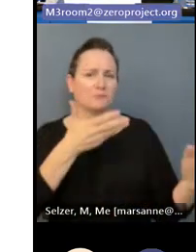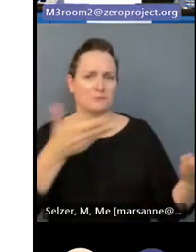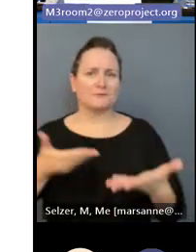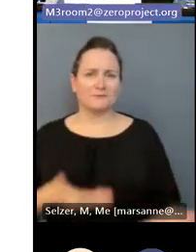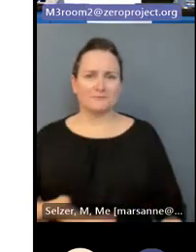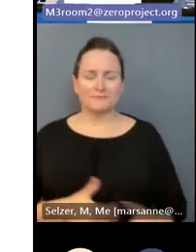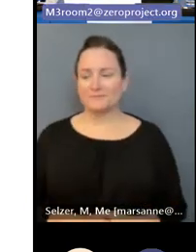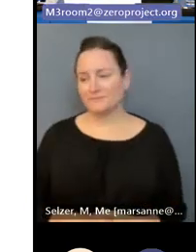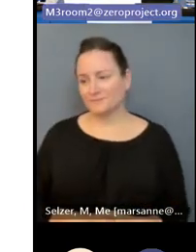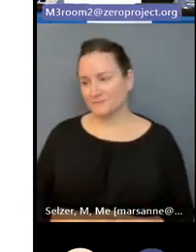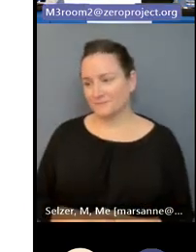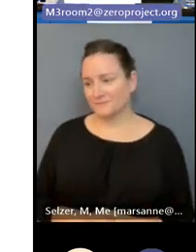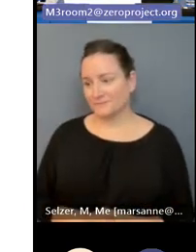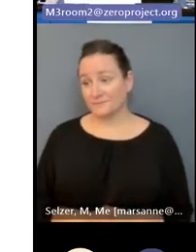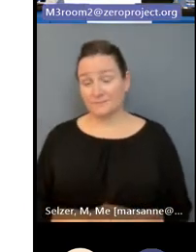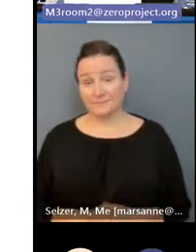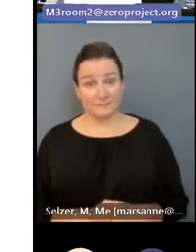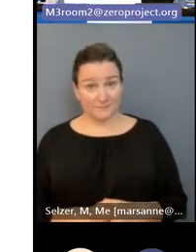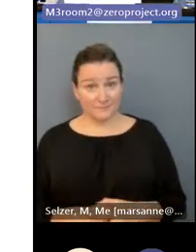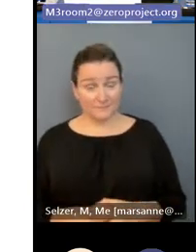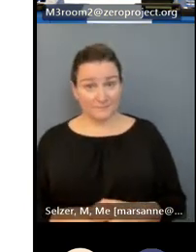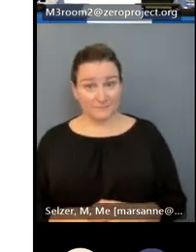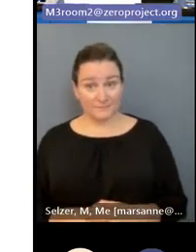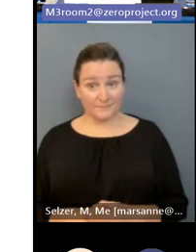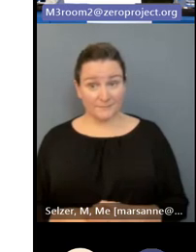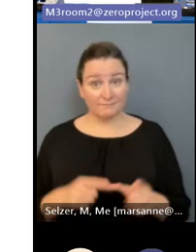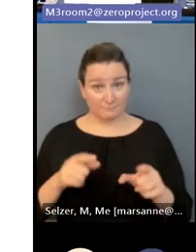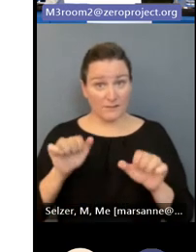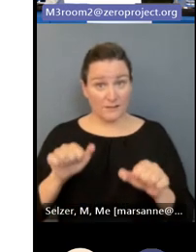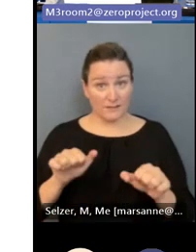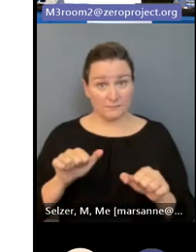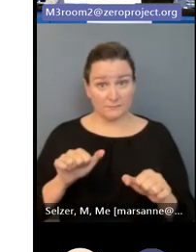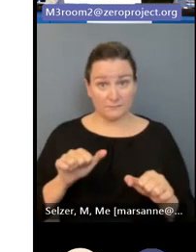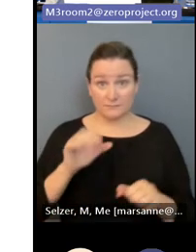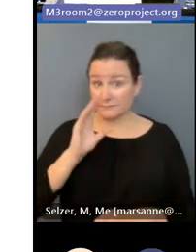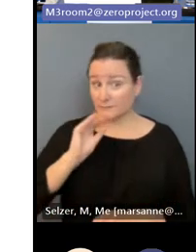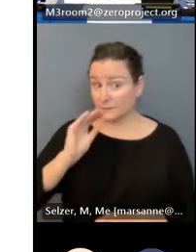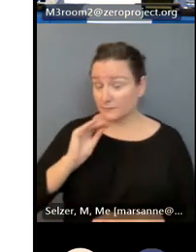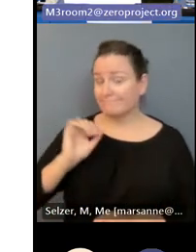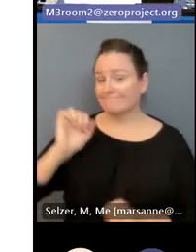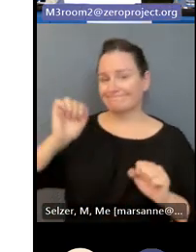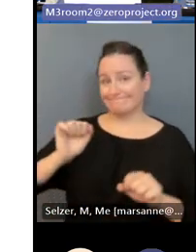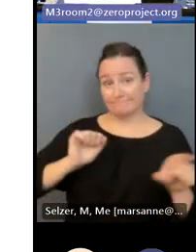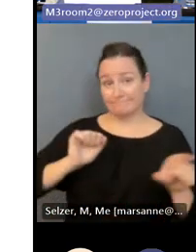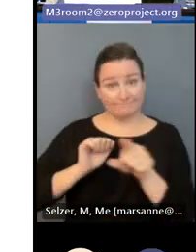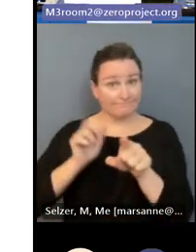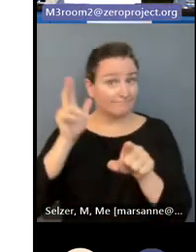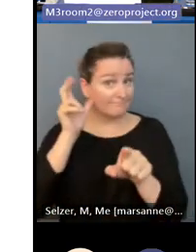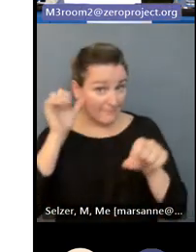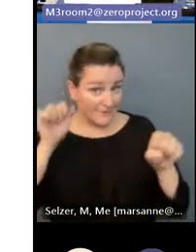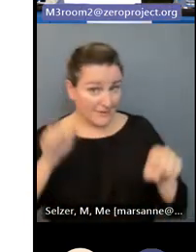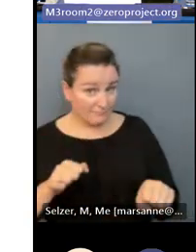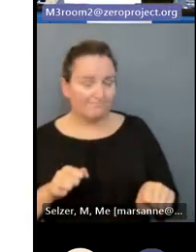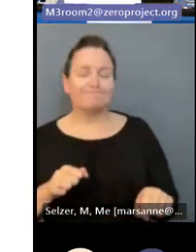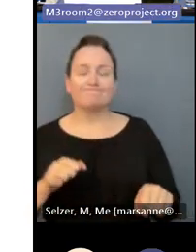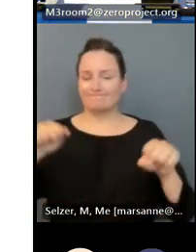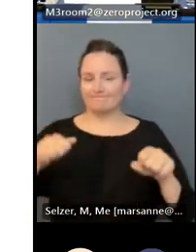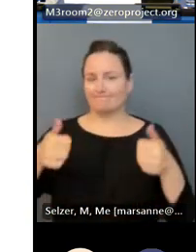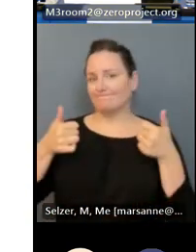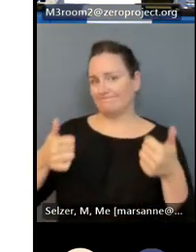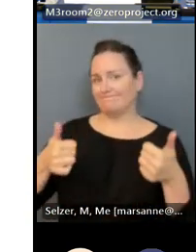can you speak, Dayana? Do you hear us? Yes, Helle. Do you hear me? Yes. We hear you very well.